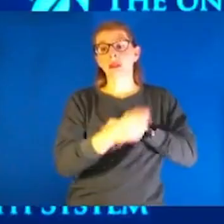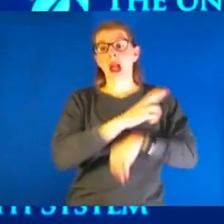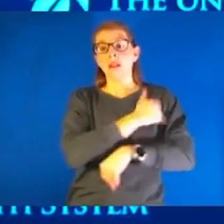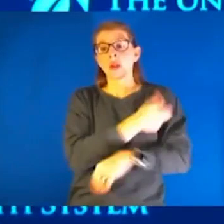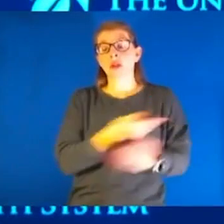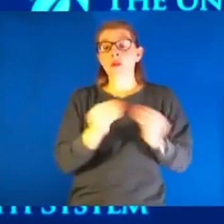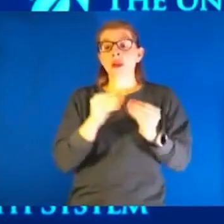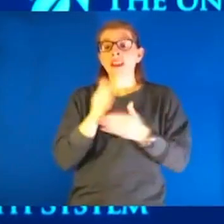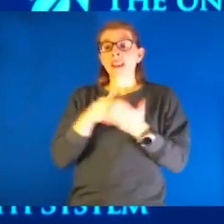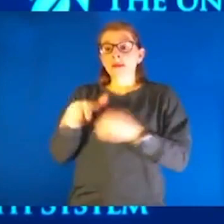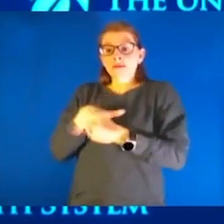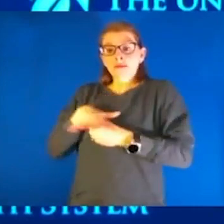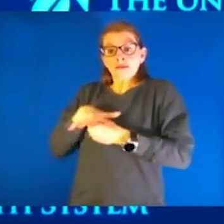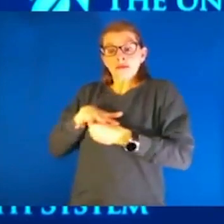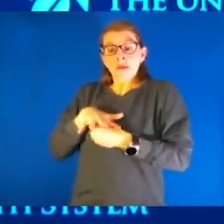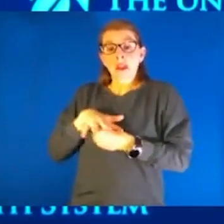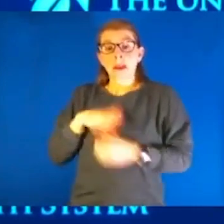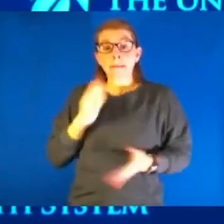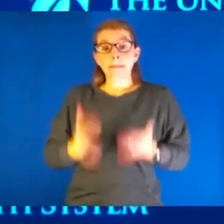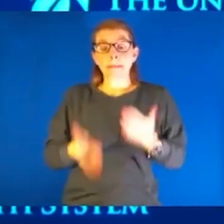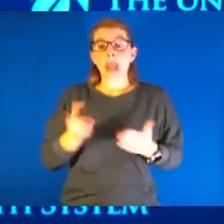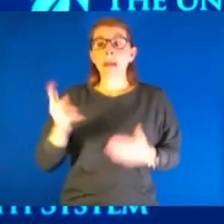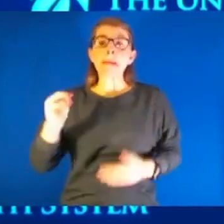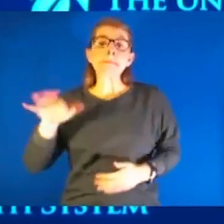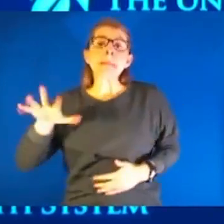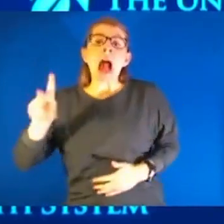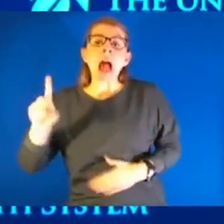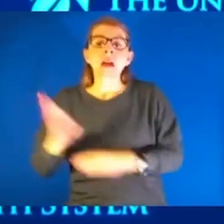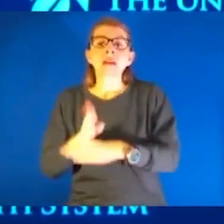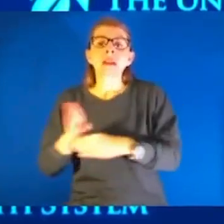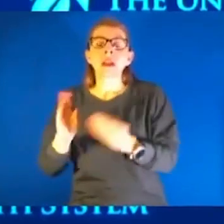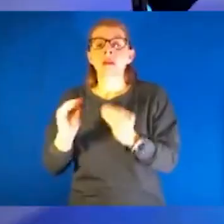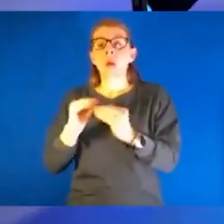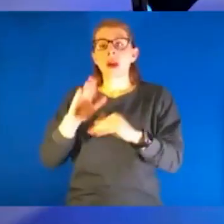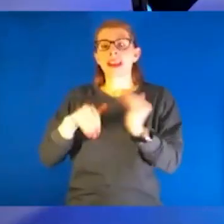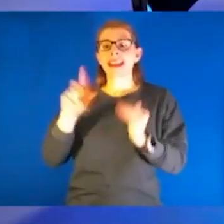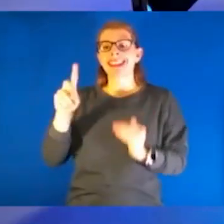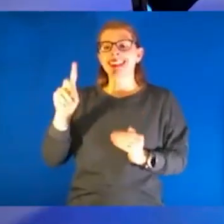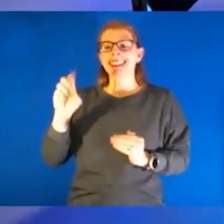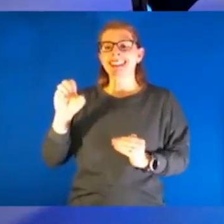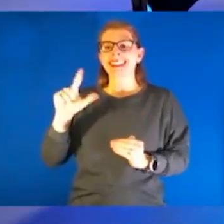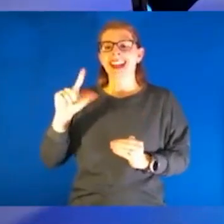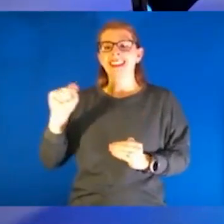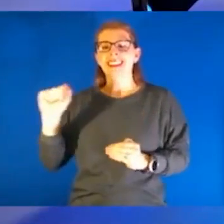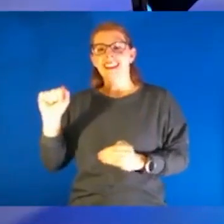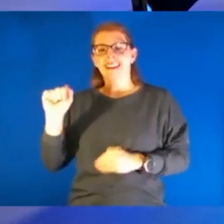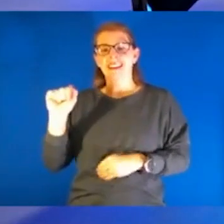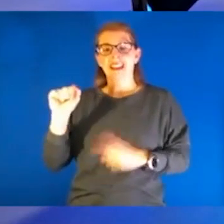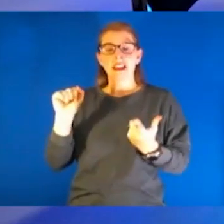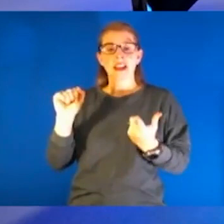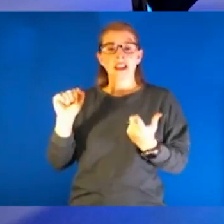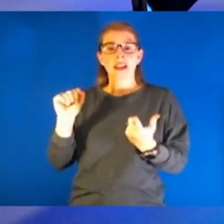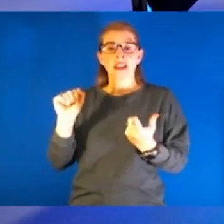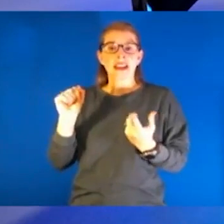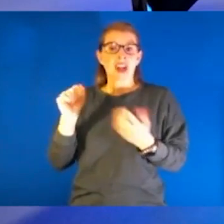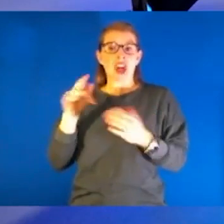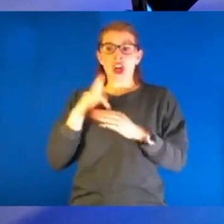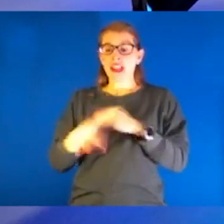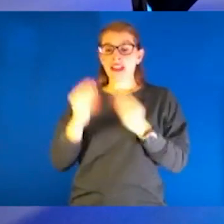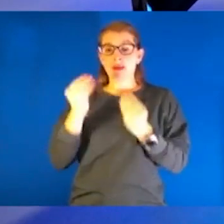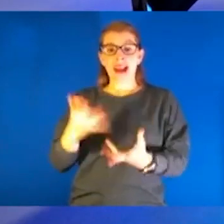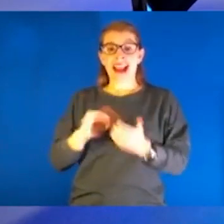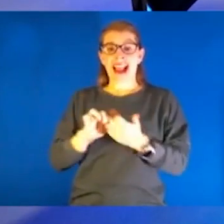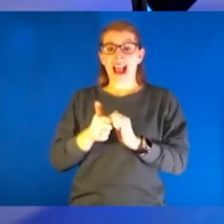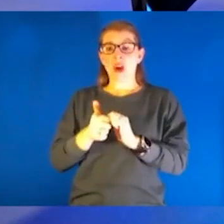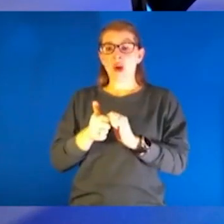or maybe it's more mild than the Delta variant. Any thoughts about how we should interpret this very early information? I think it's probably too early to